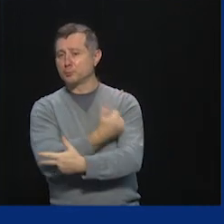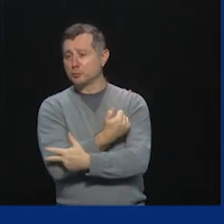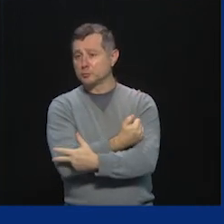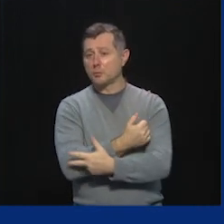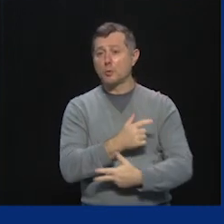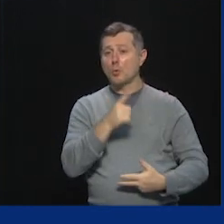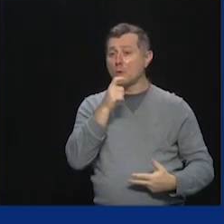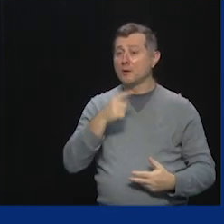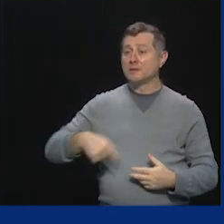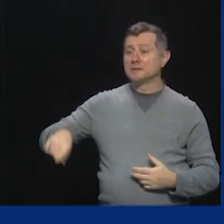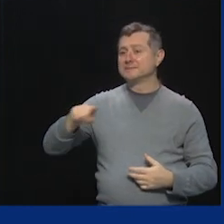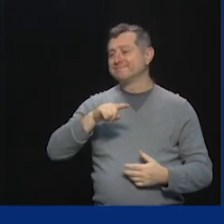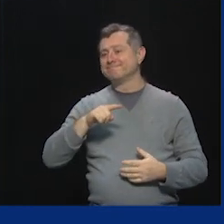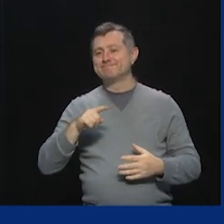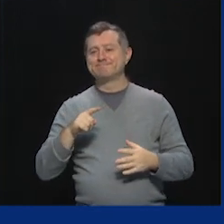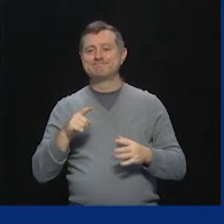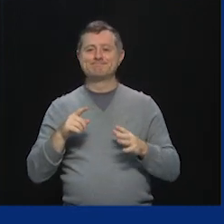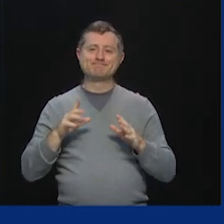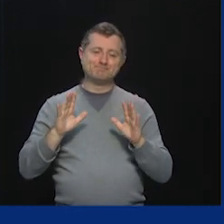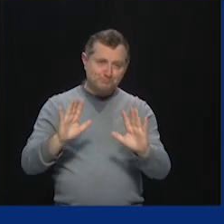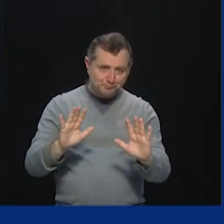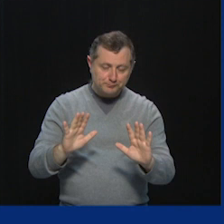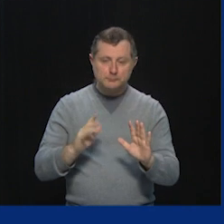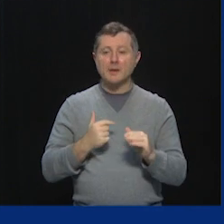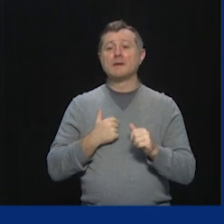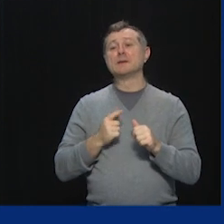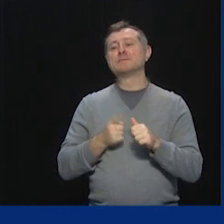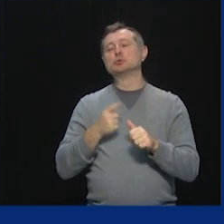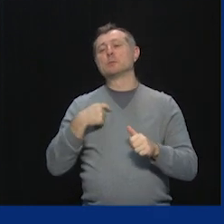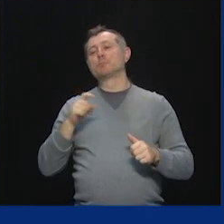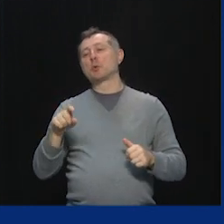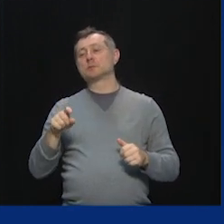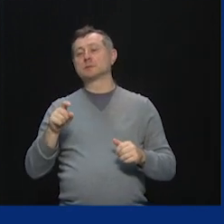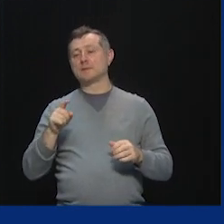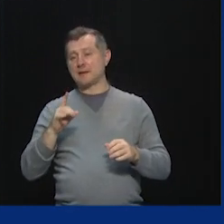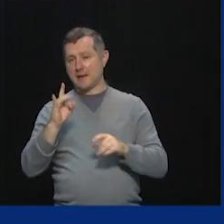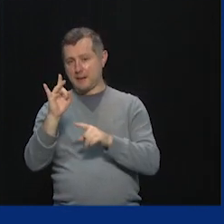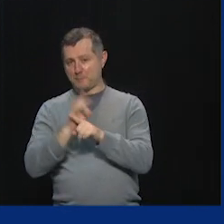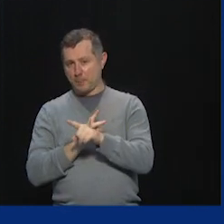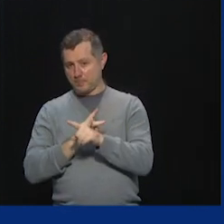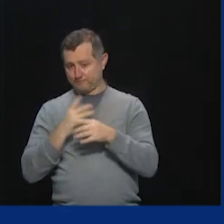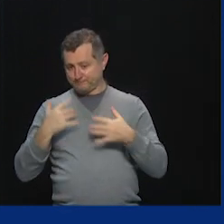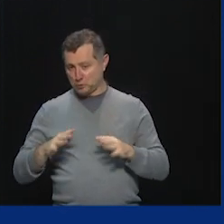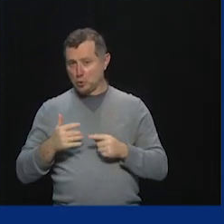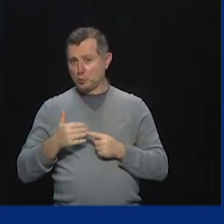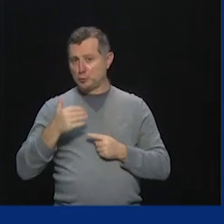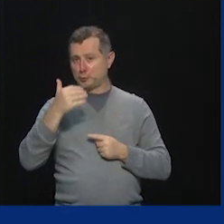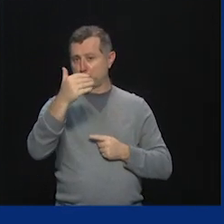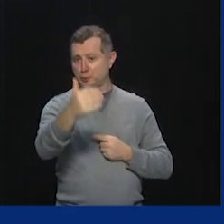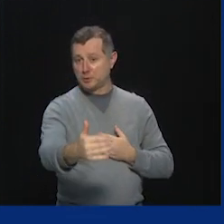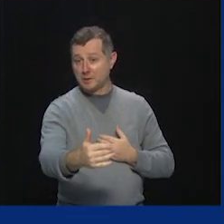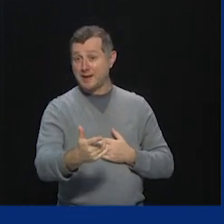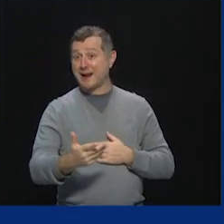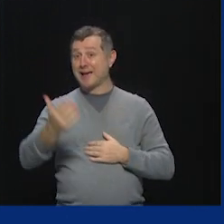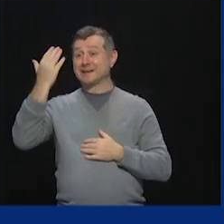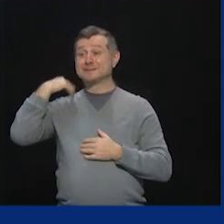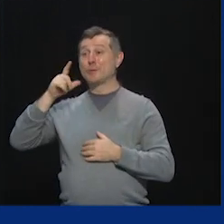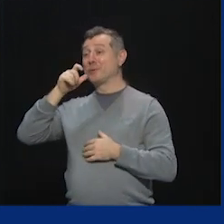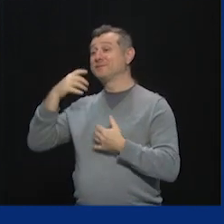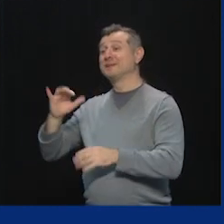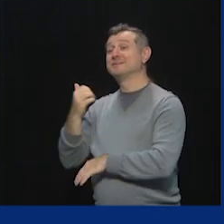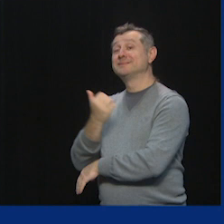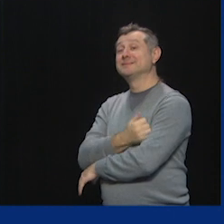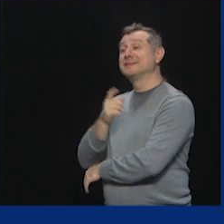start getting set up for your booster shot. So last December, we had people in nursing homes,